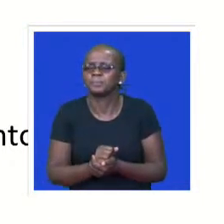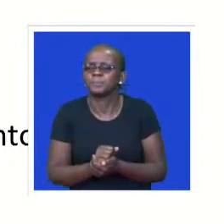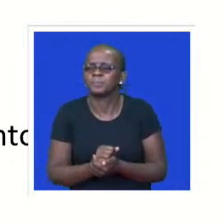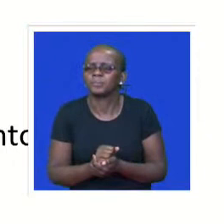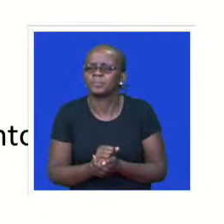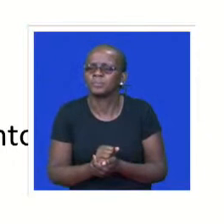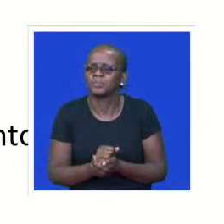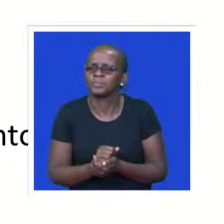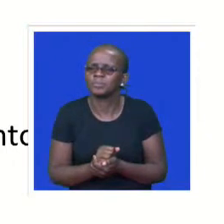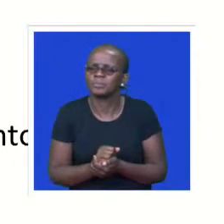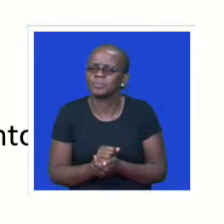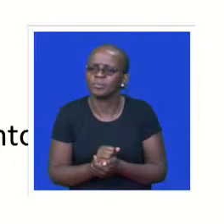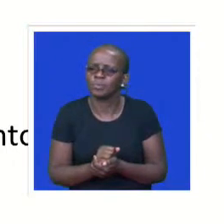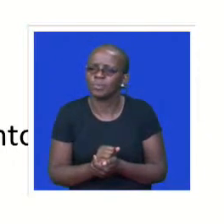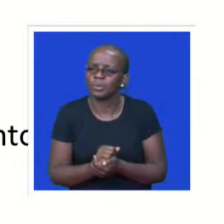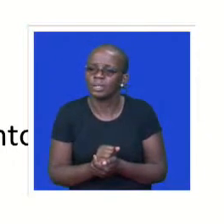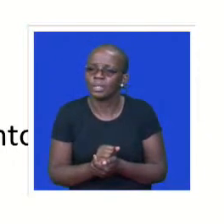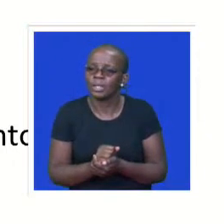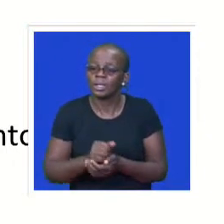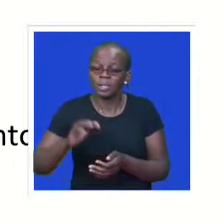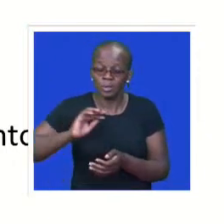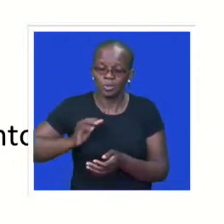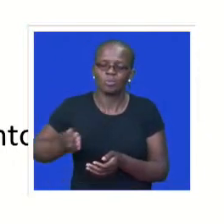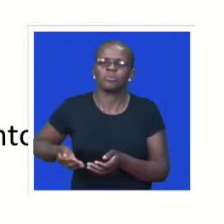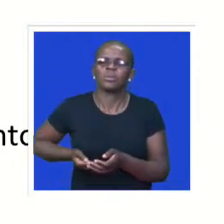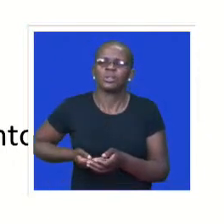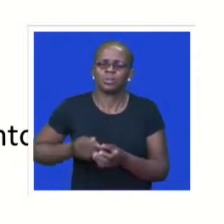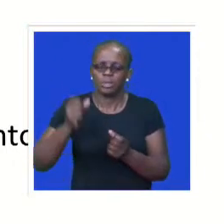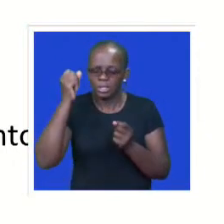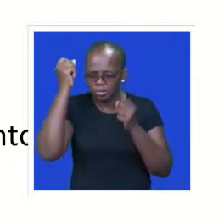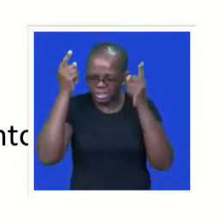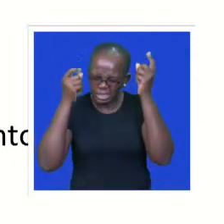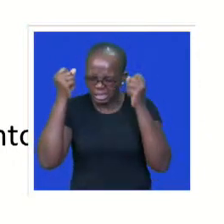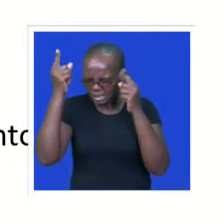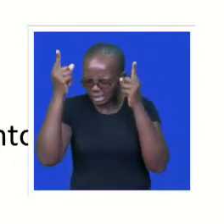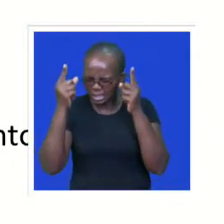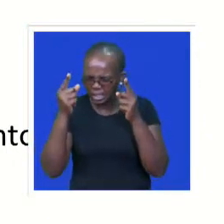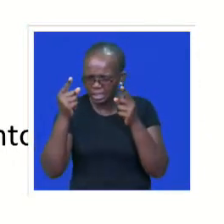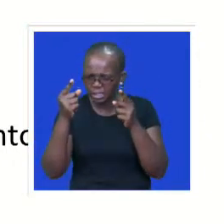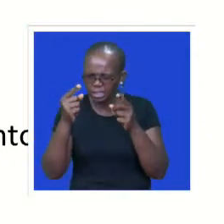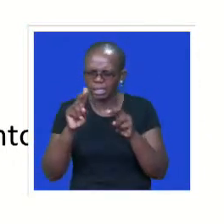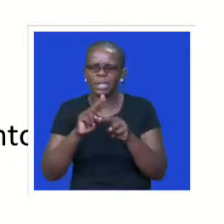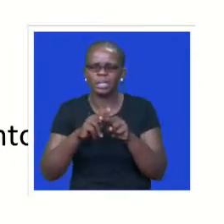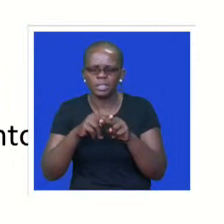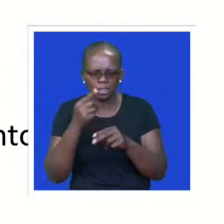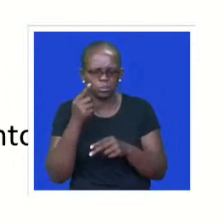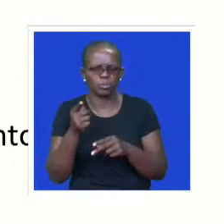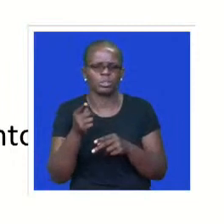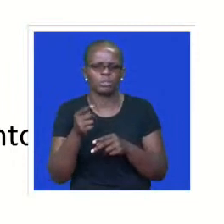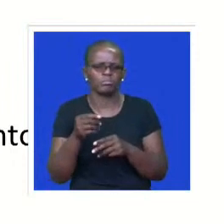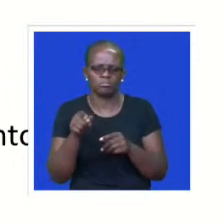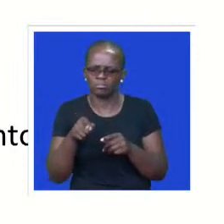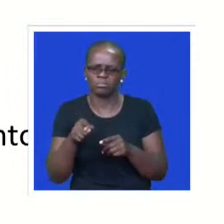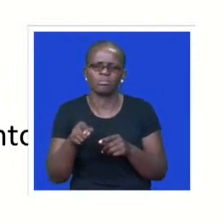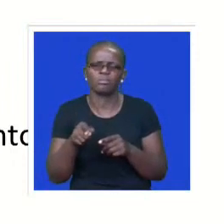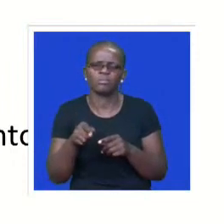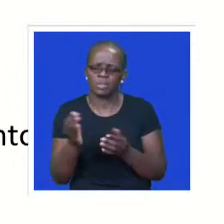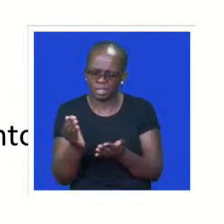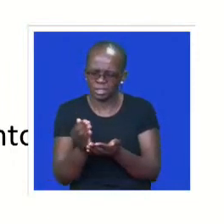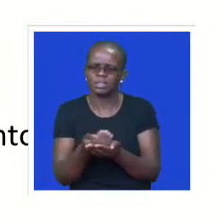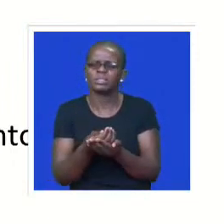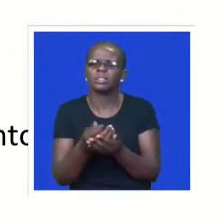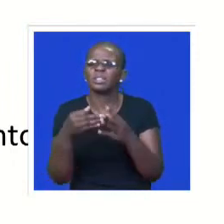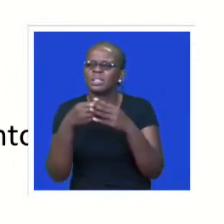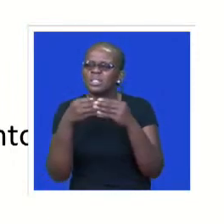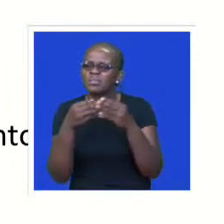is. Suddenly she decided to take the fruit and she ate it. Imagine, that is the forbidden